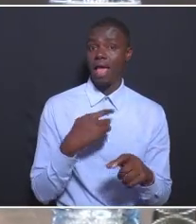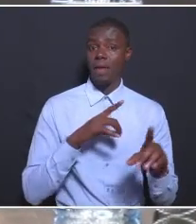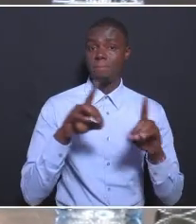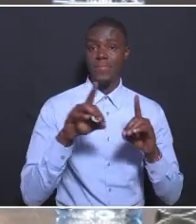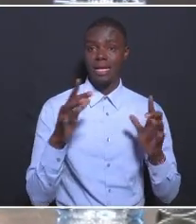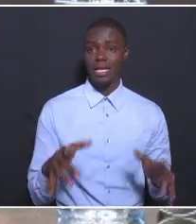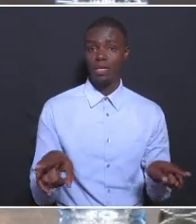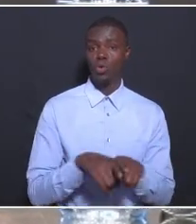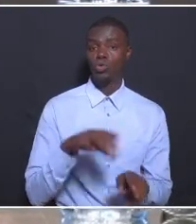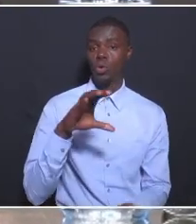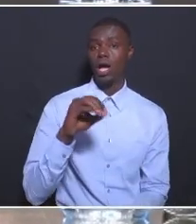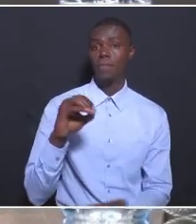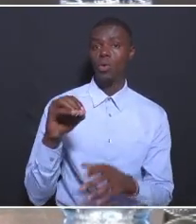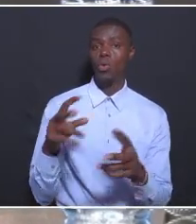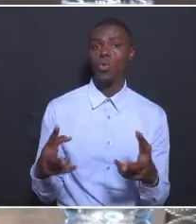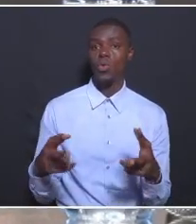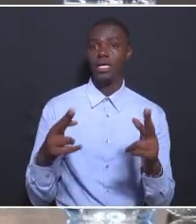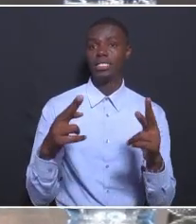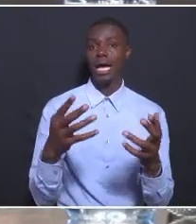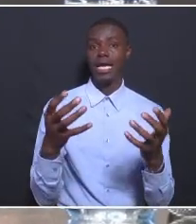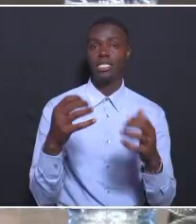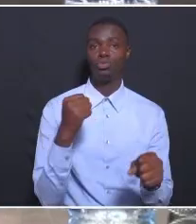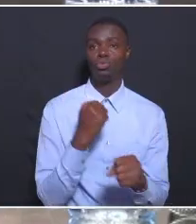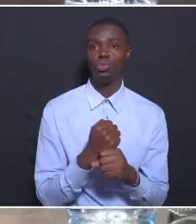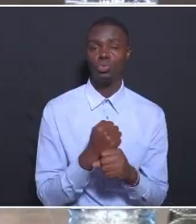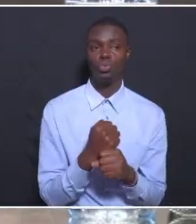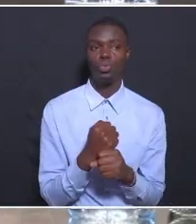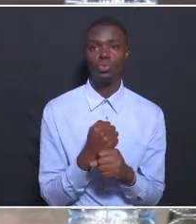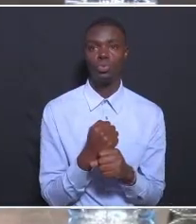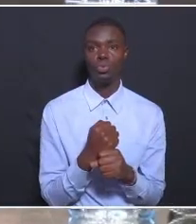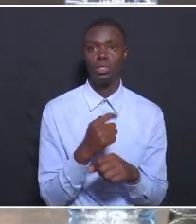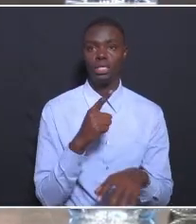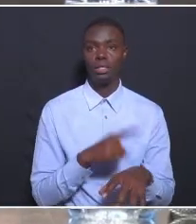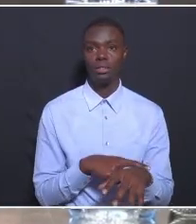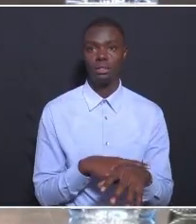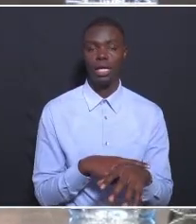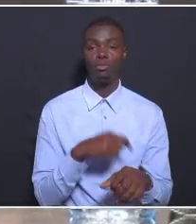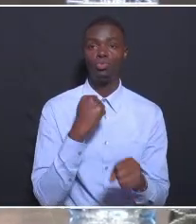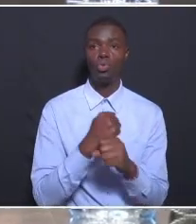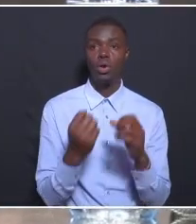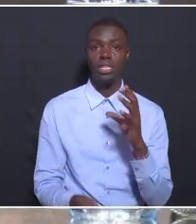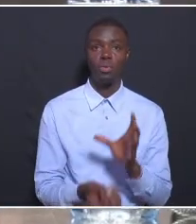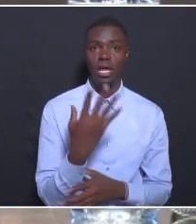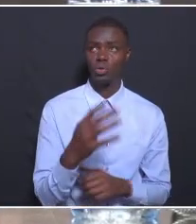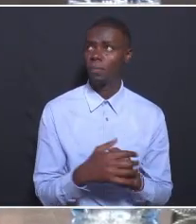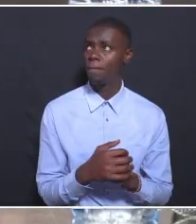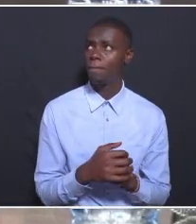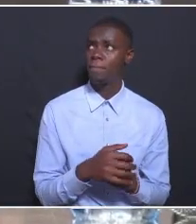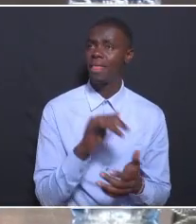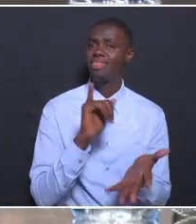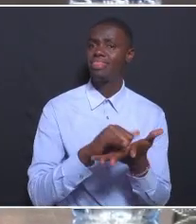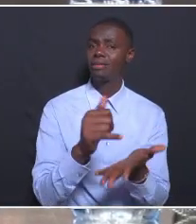editor, so I have to have the post in mind, even as we go into production. And that really